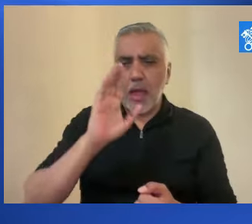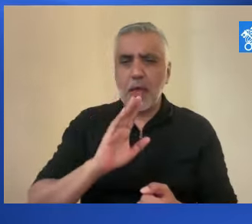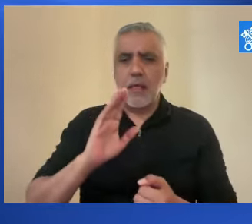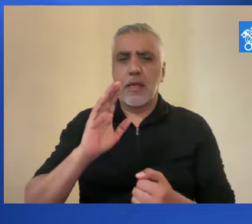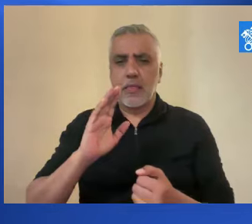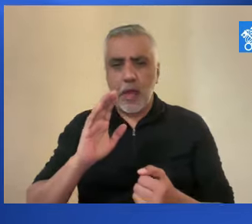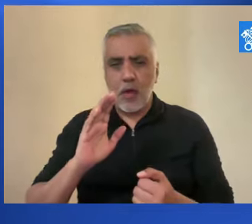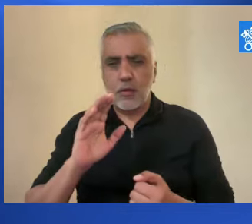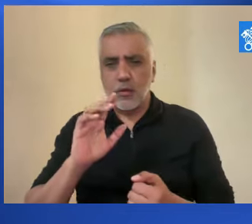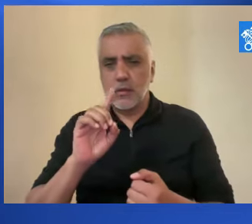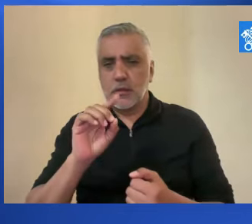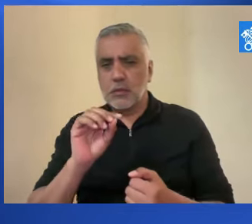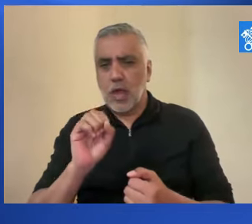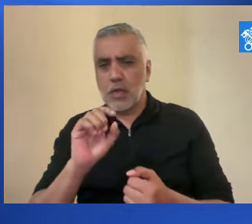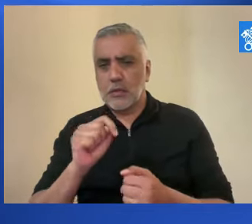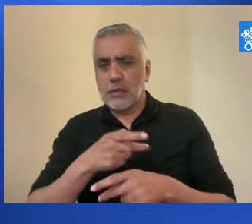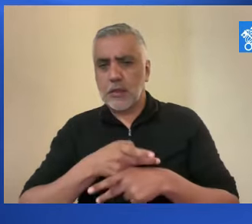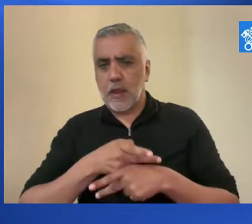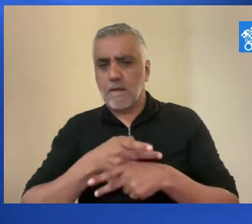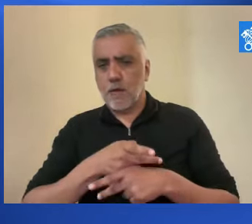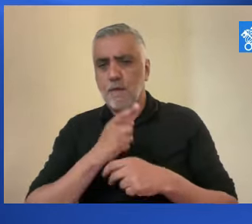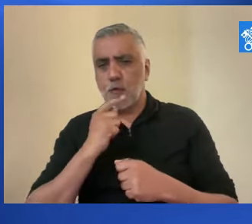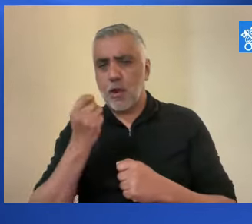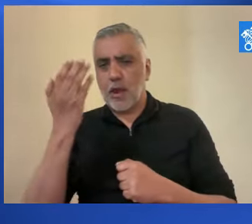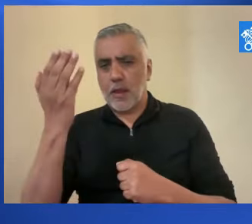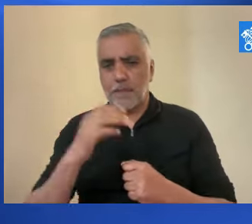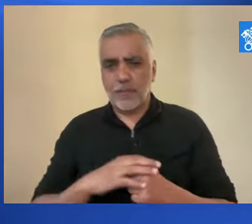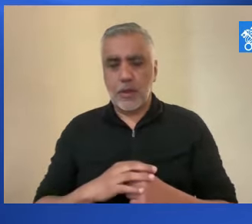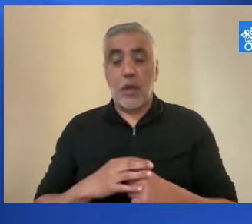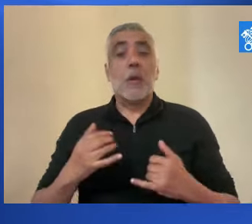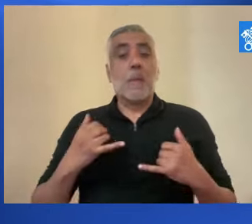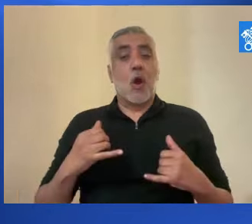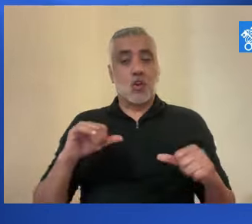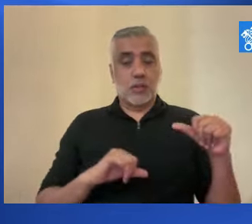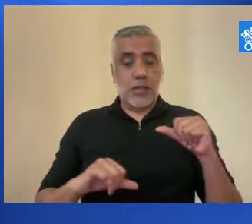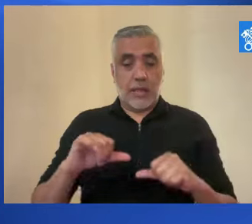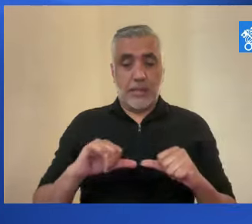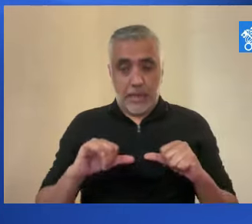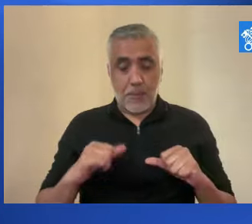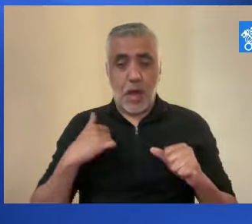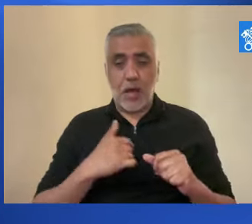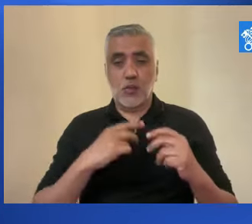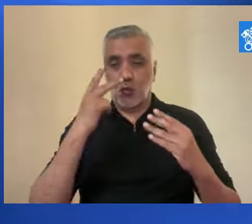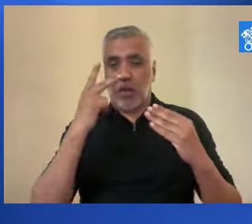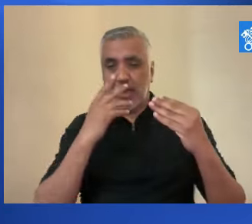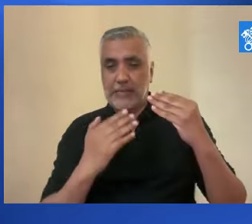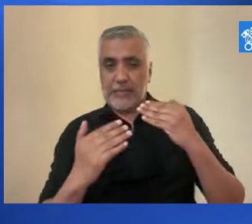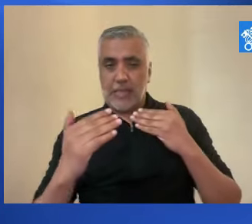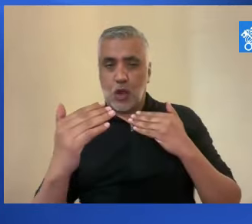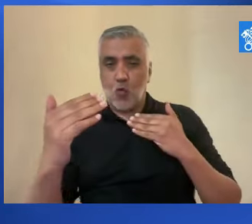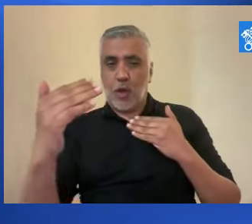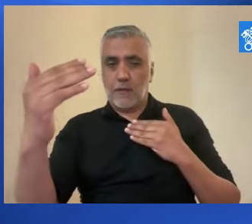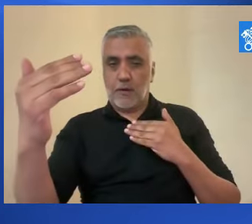And modern science enables us to extend the horizon much, much farther and to feel the mystery